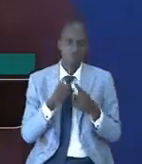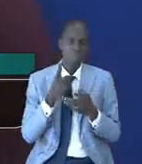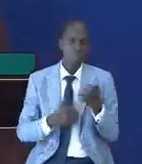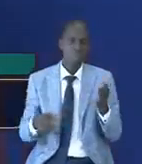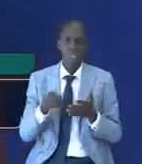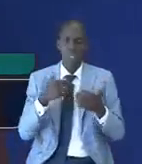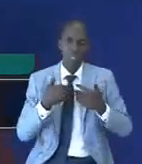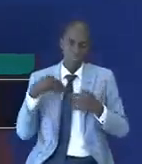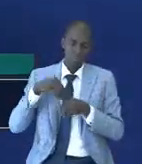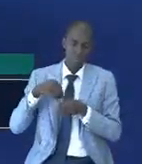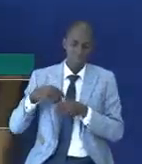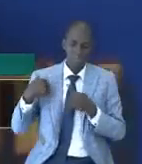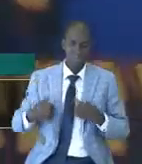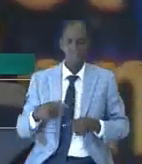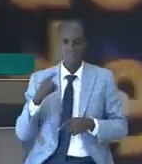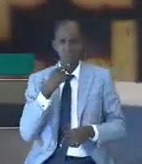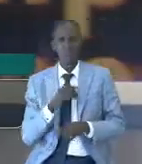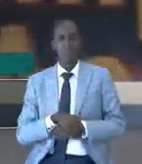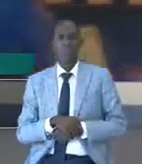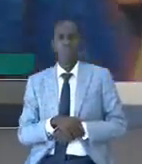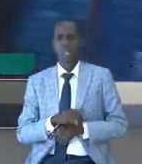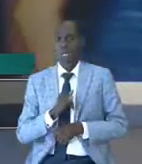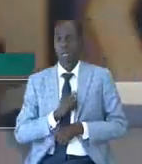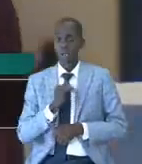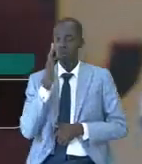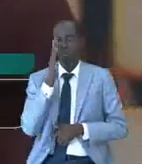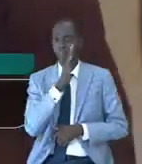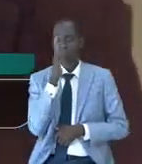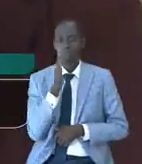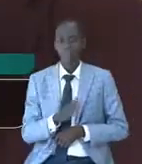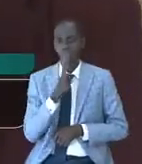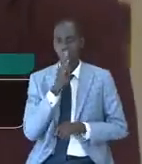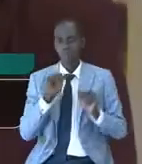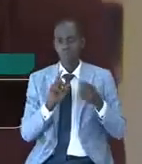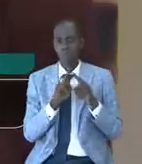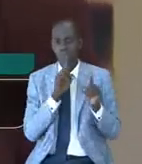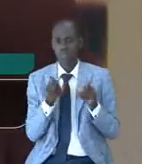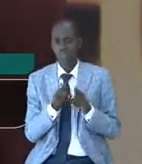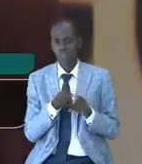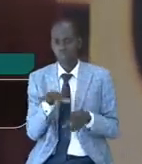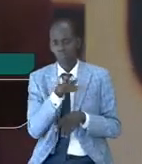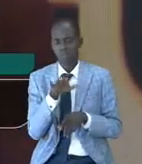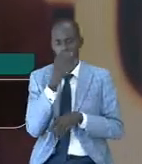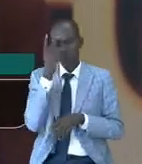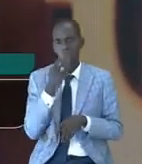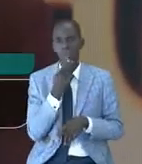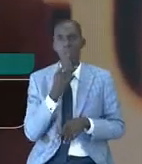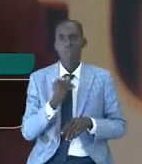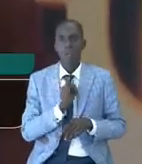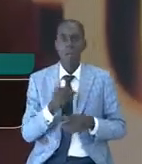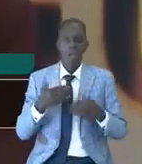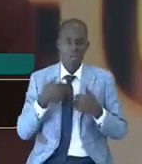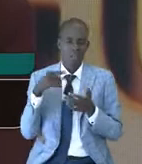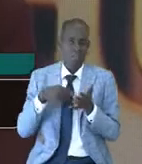your little mind said, I'll never be able to talk like that. I have all these ideas in my mind,